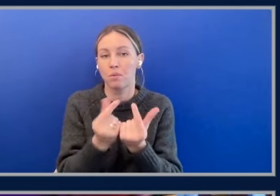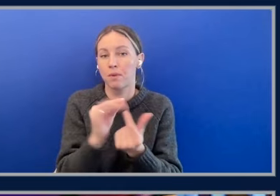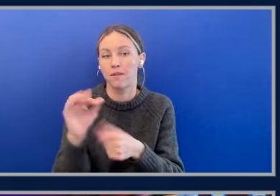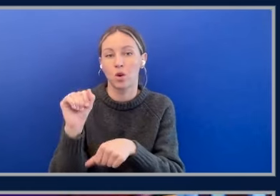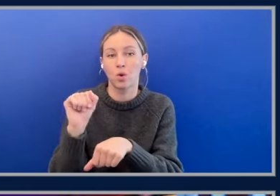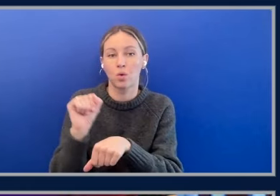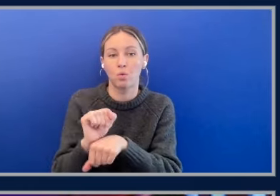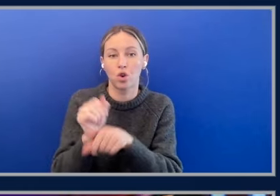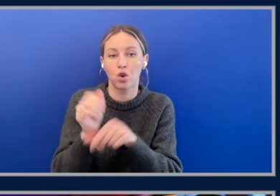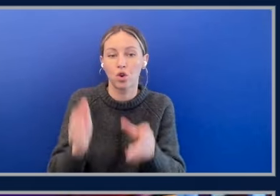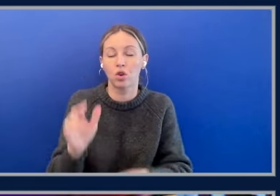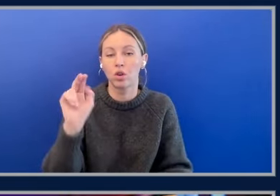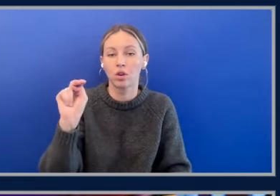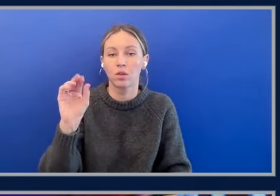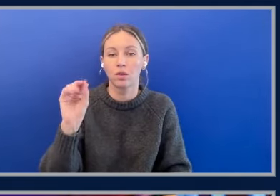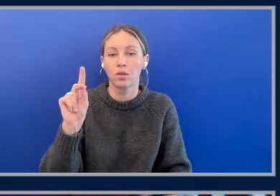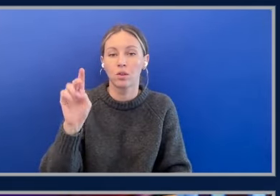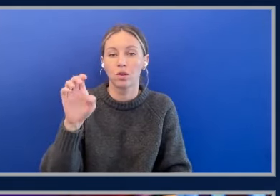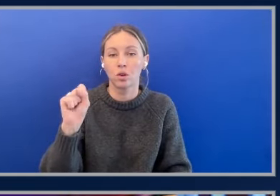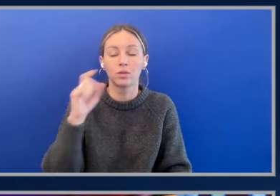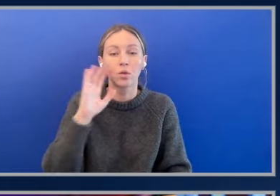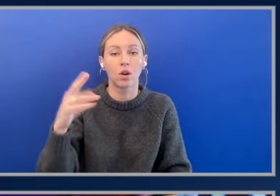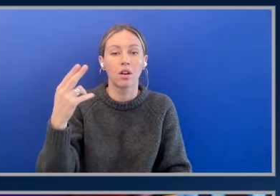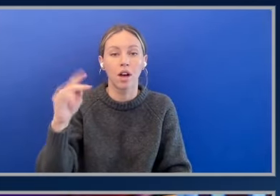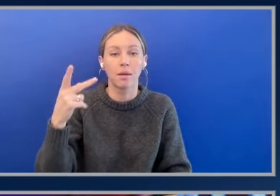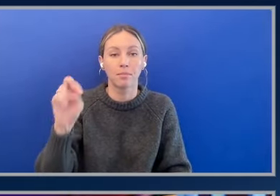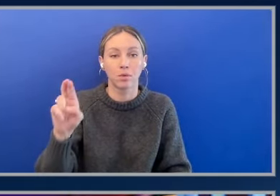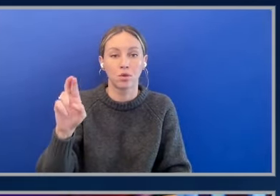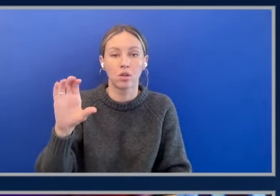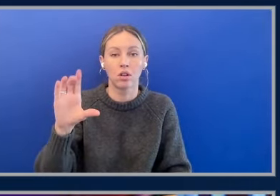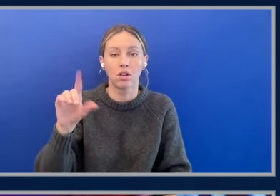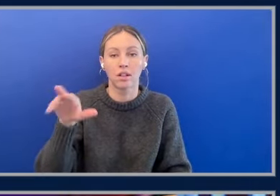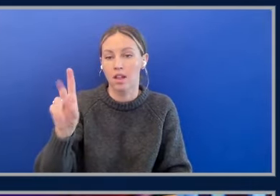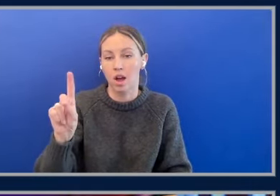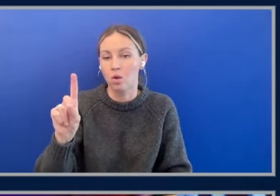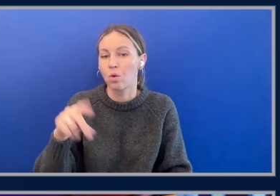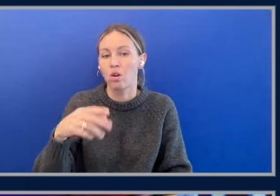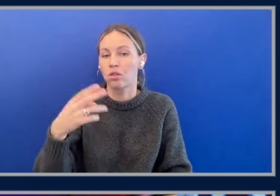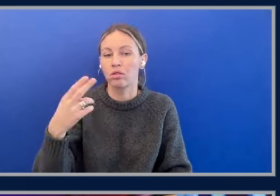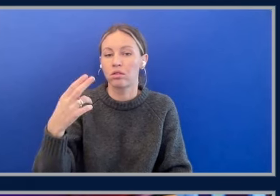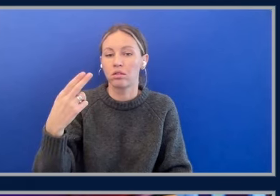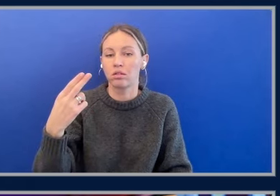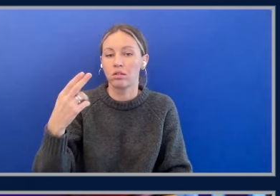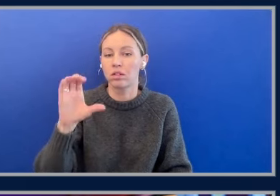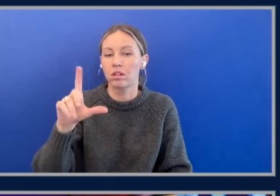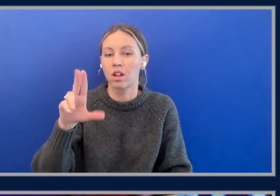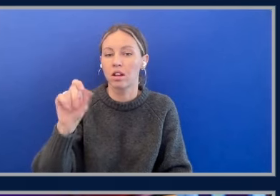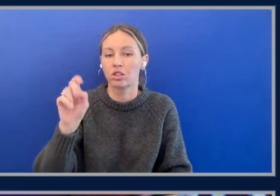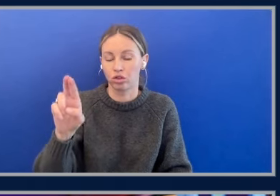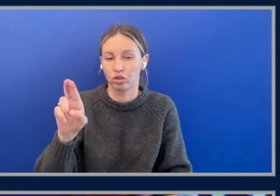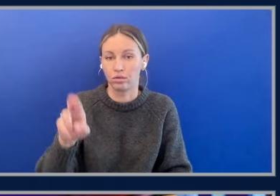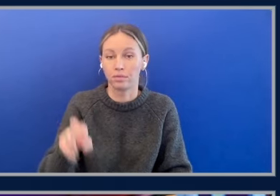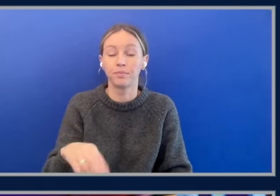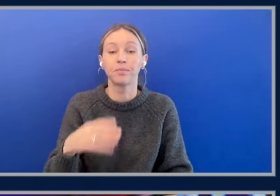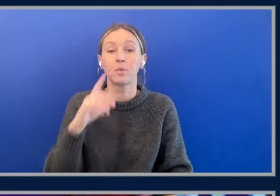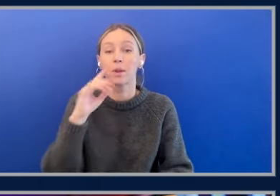nodes of your HyperPod cluster, of your Slurm cluster. Okay, so let me pick here, for example,